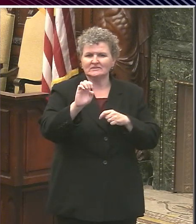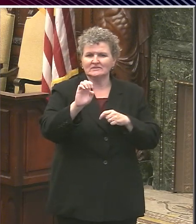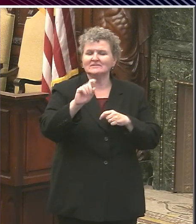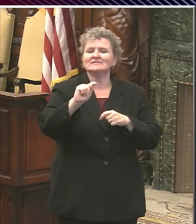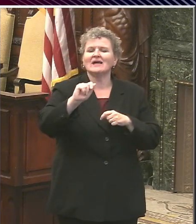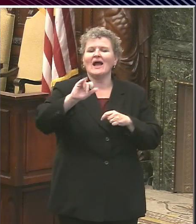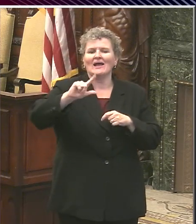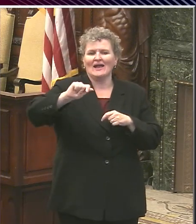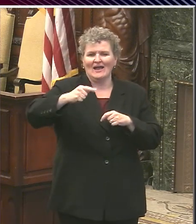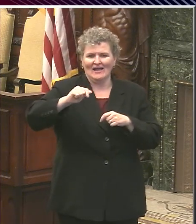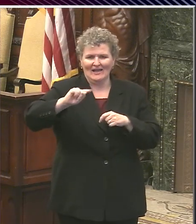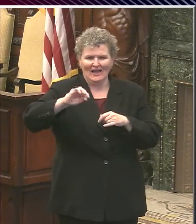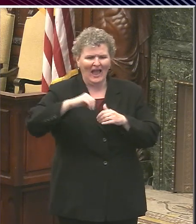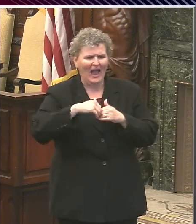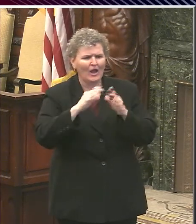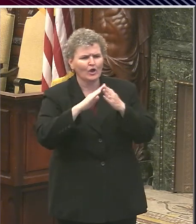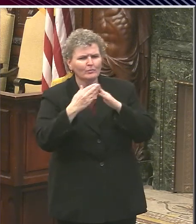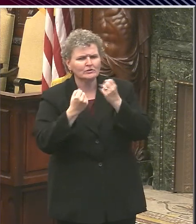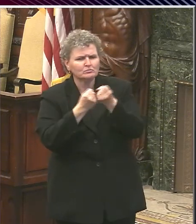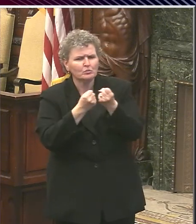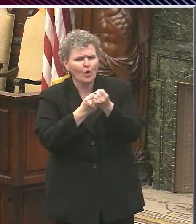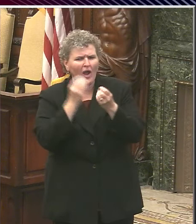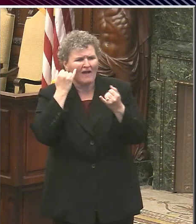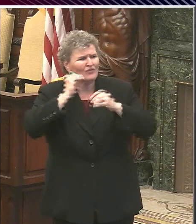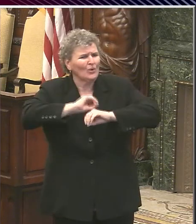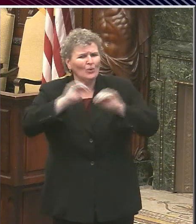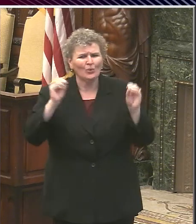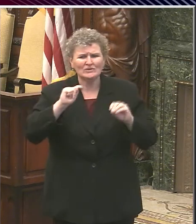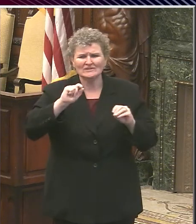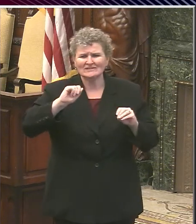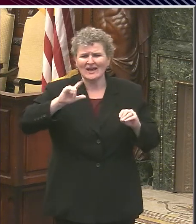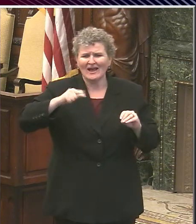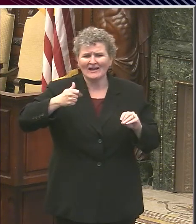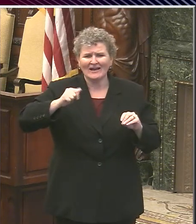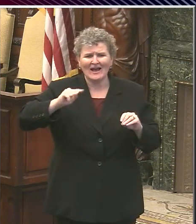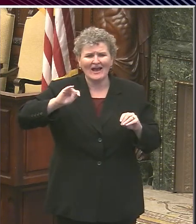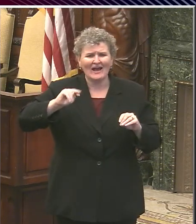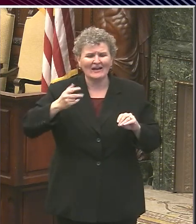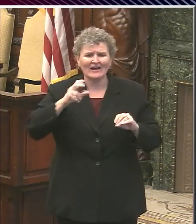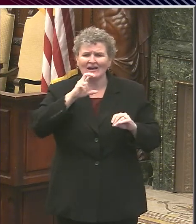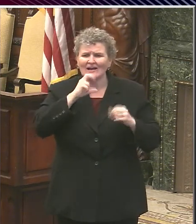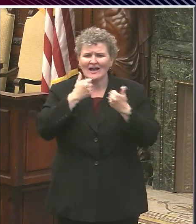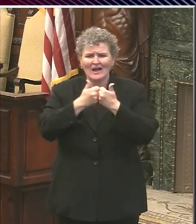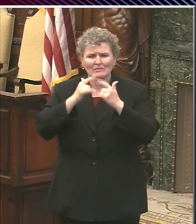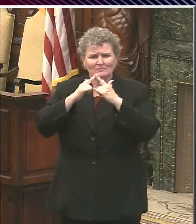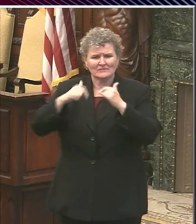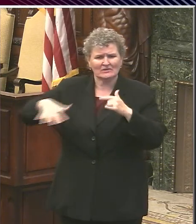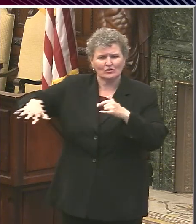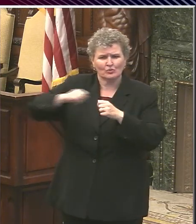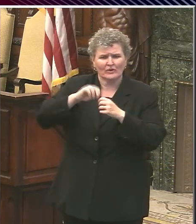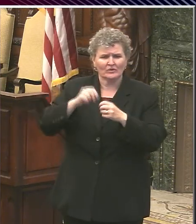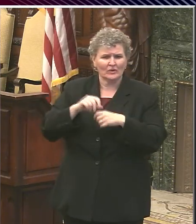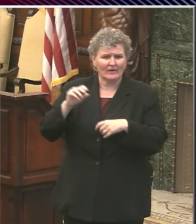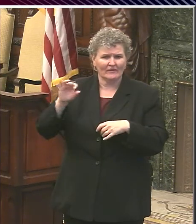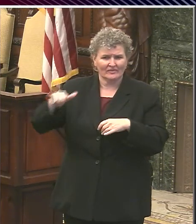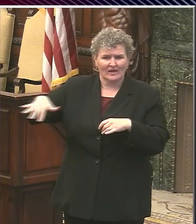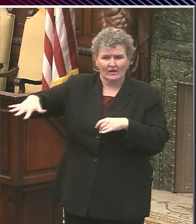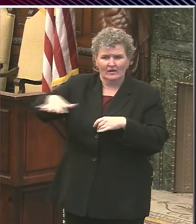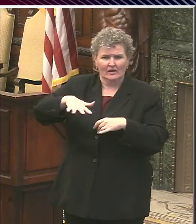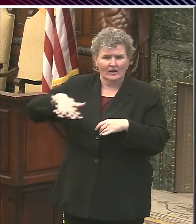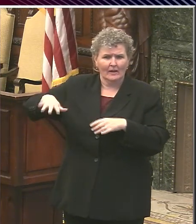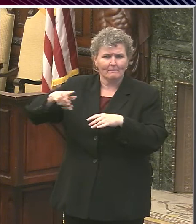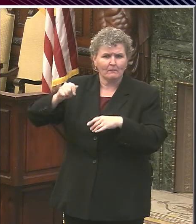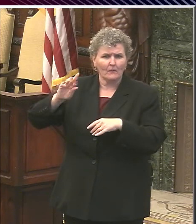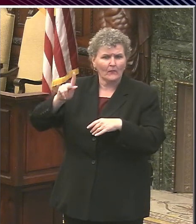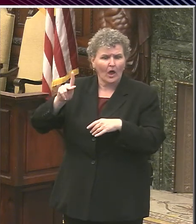to enforce the no tailgating thing for the Eagle games, especially with FDR Park being open to the public? Well, I expect that